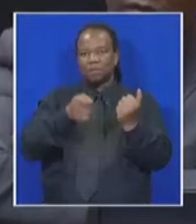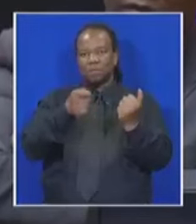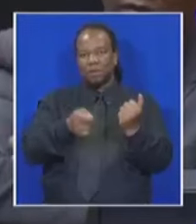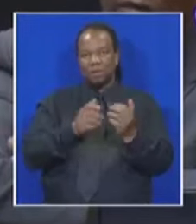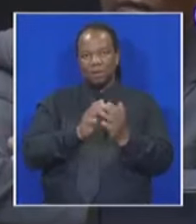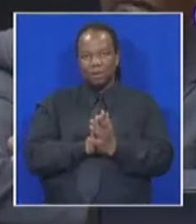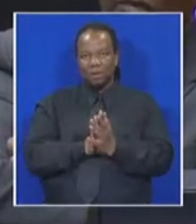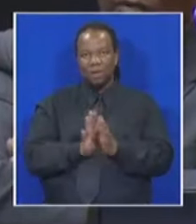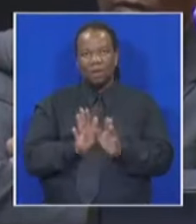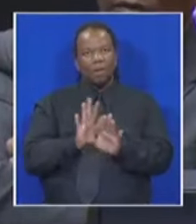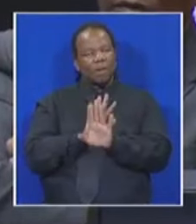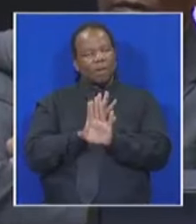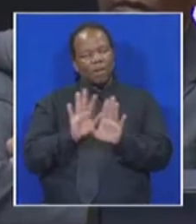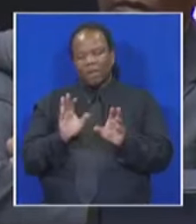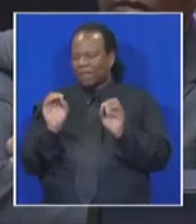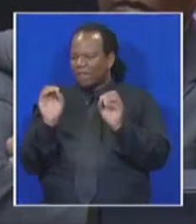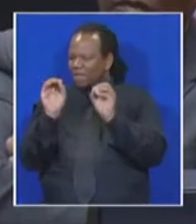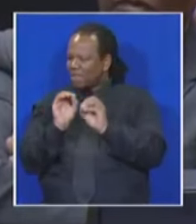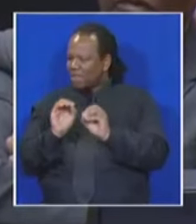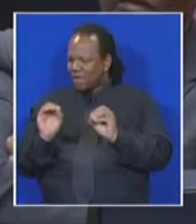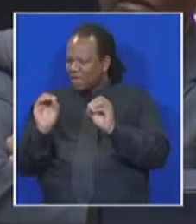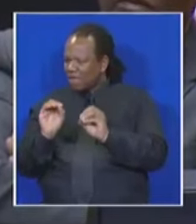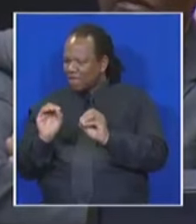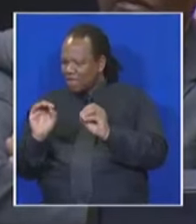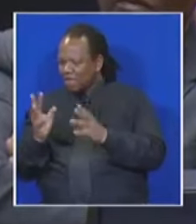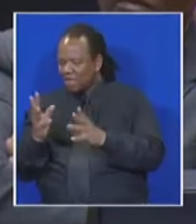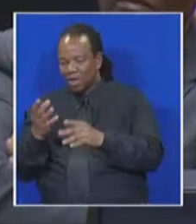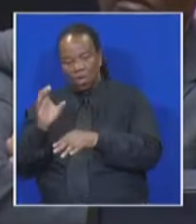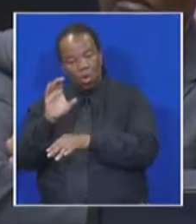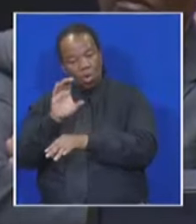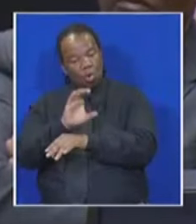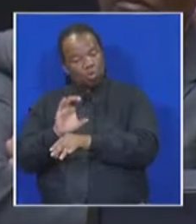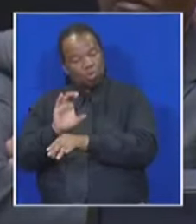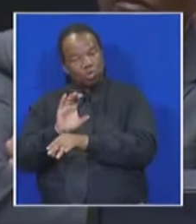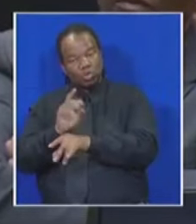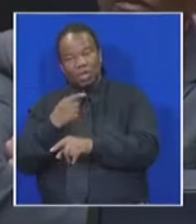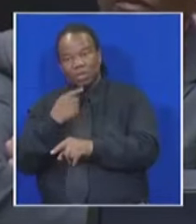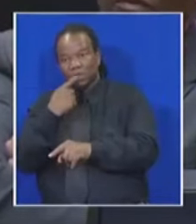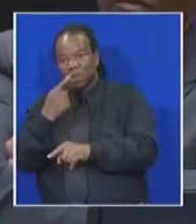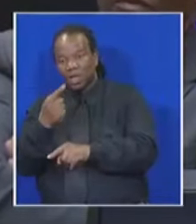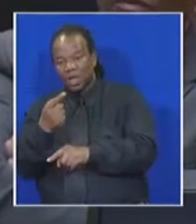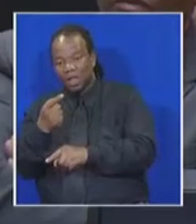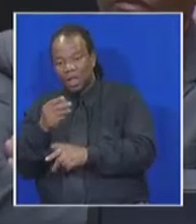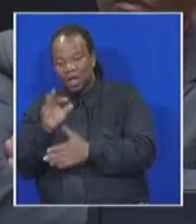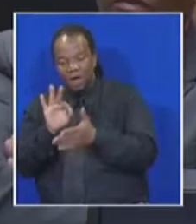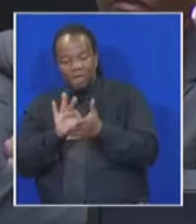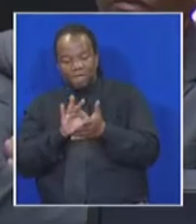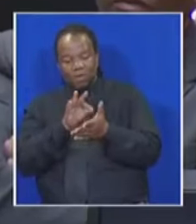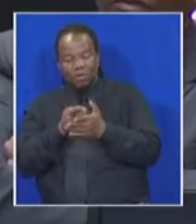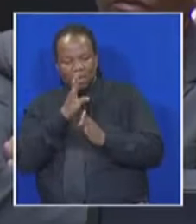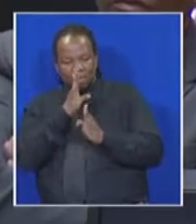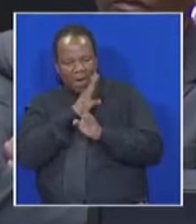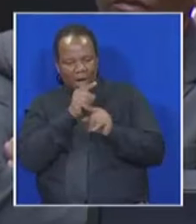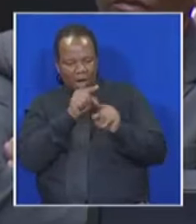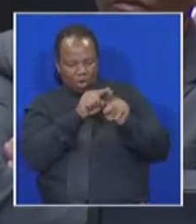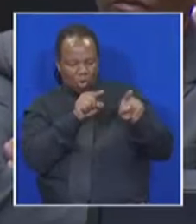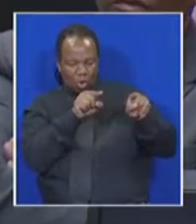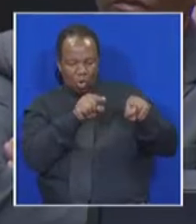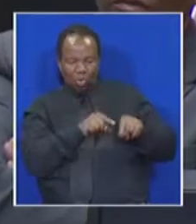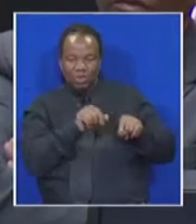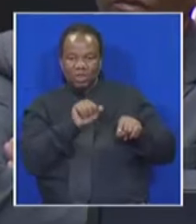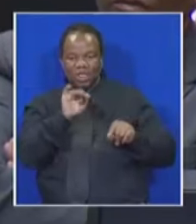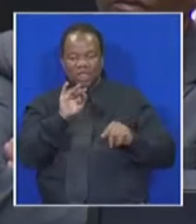or express constitutional requirement for voting by secret ballot in respect of a motion